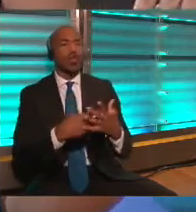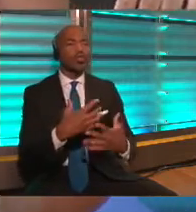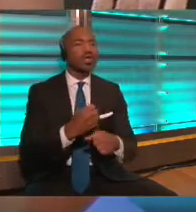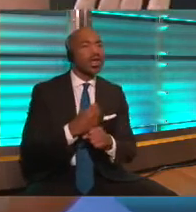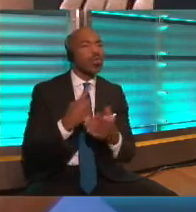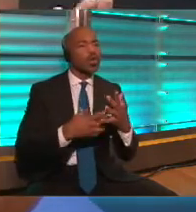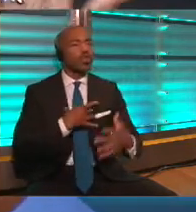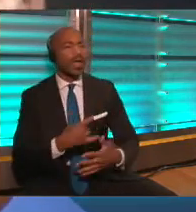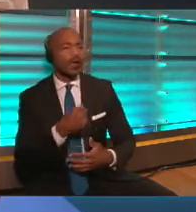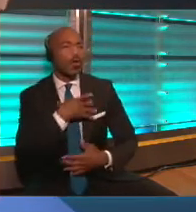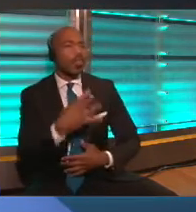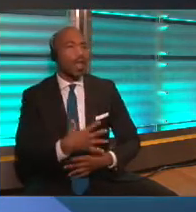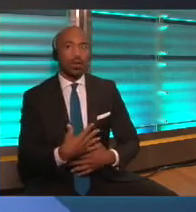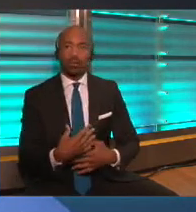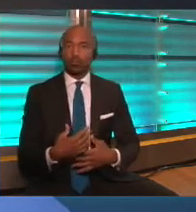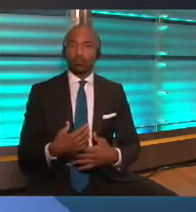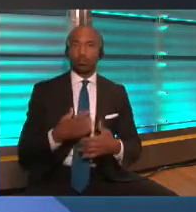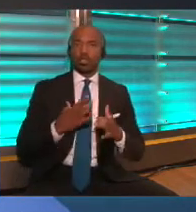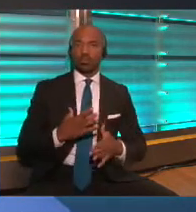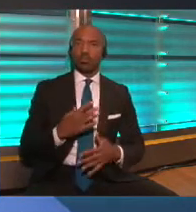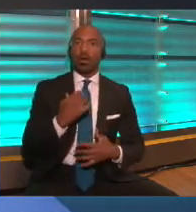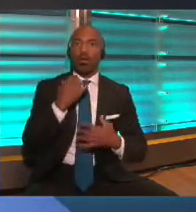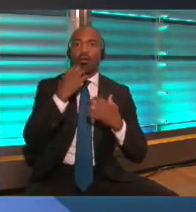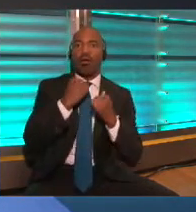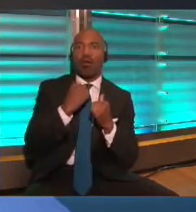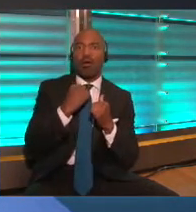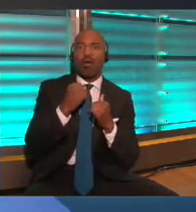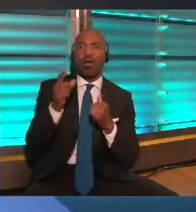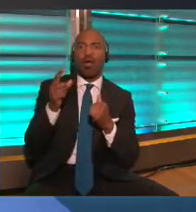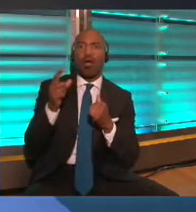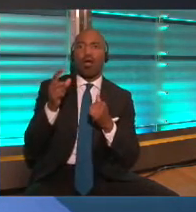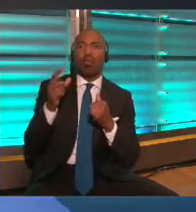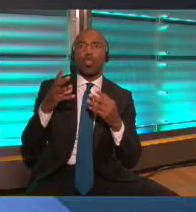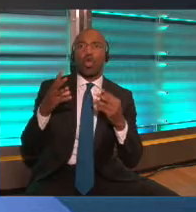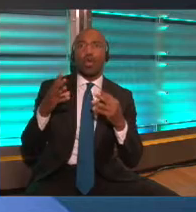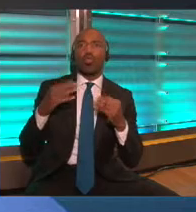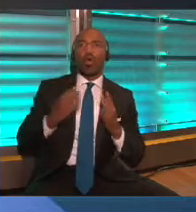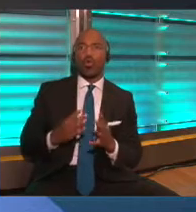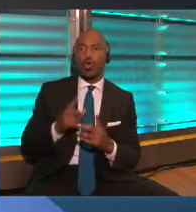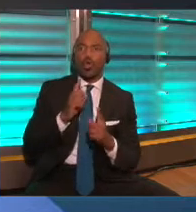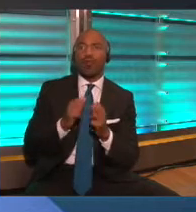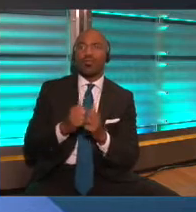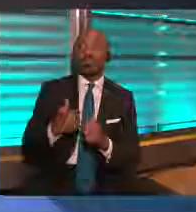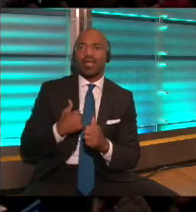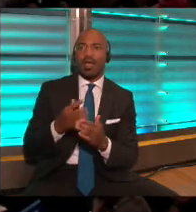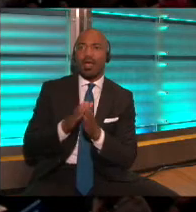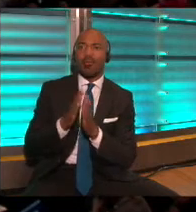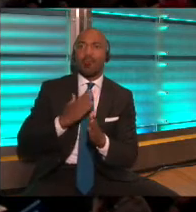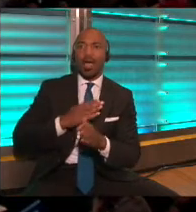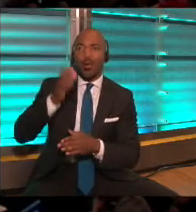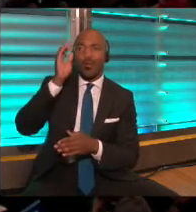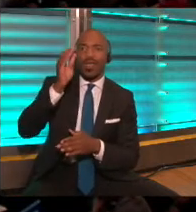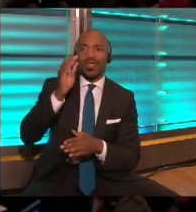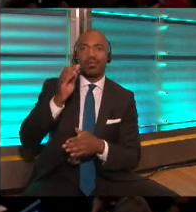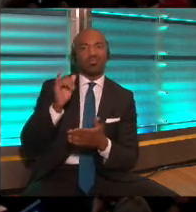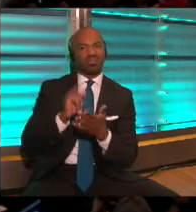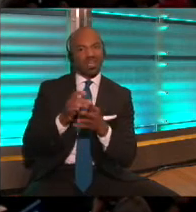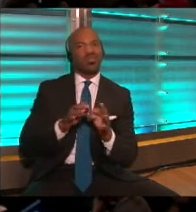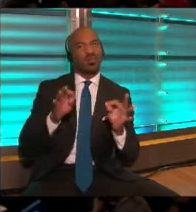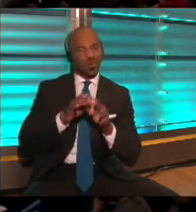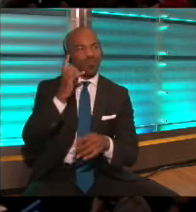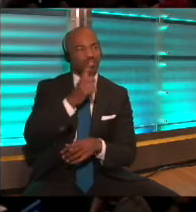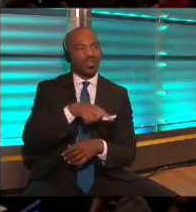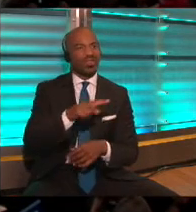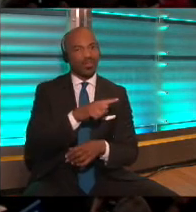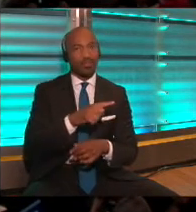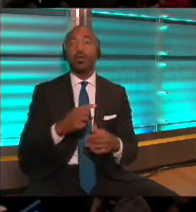don't like? And customers care when companies care about their feedback and their opinions. They take notice, that matters to them. And that's